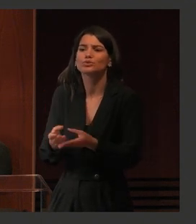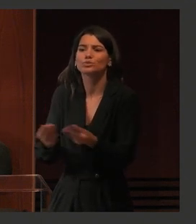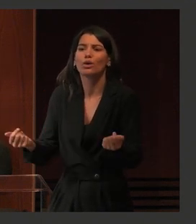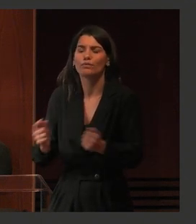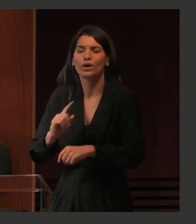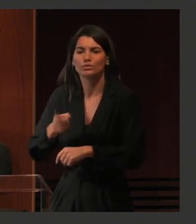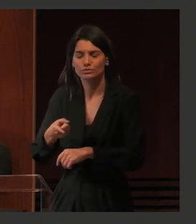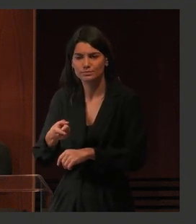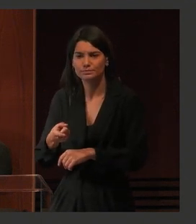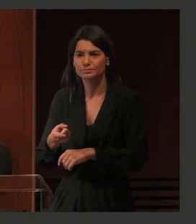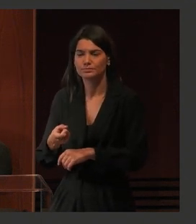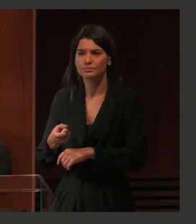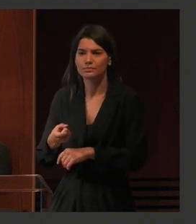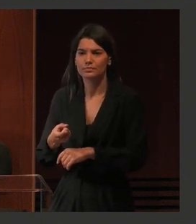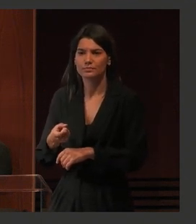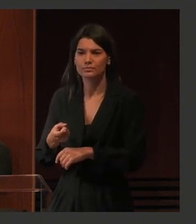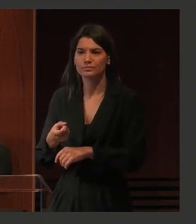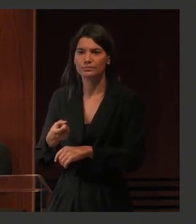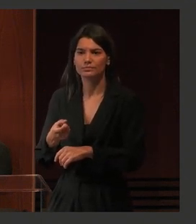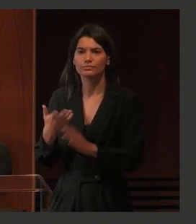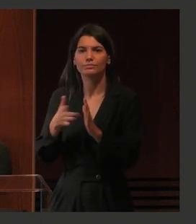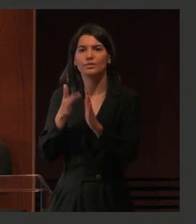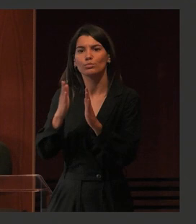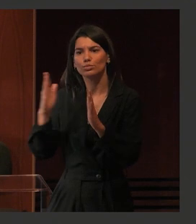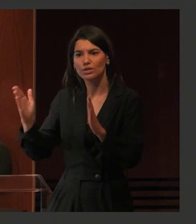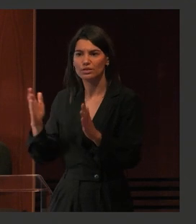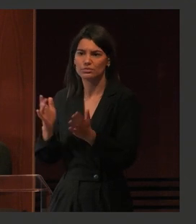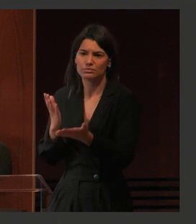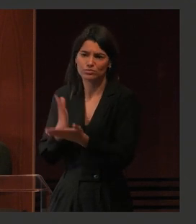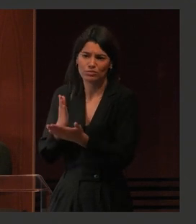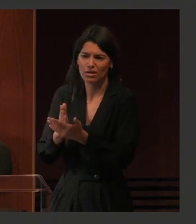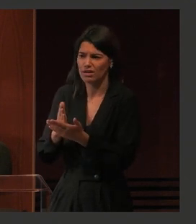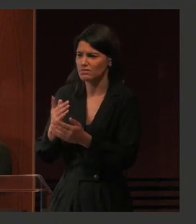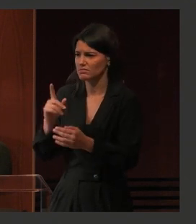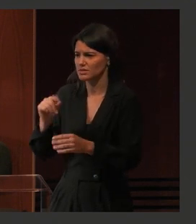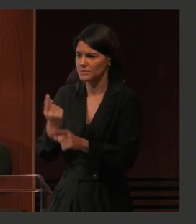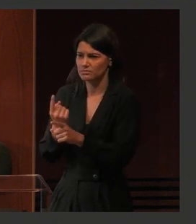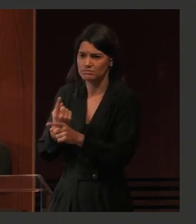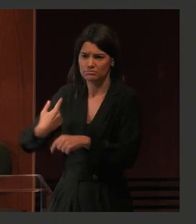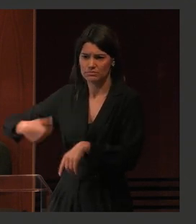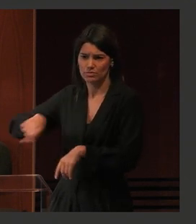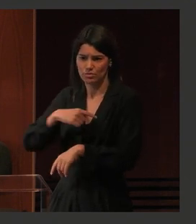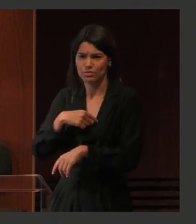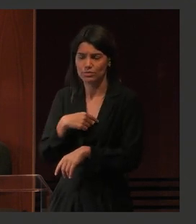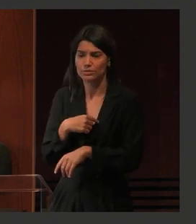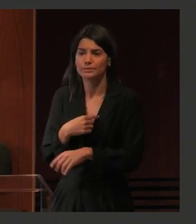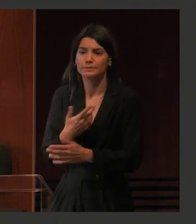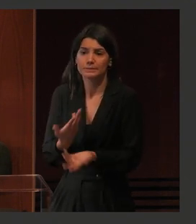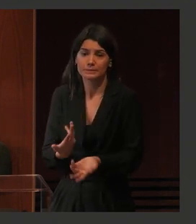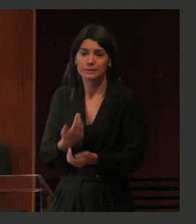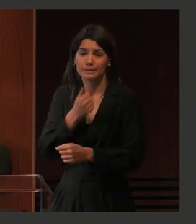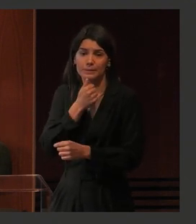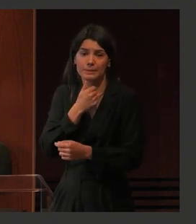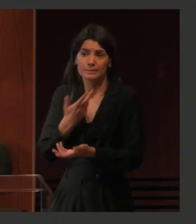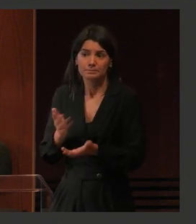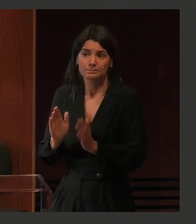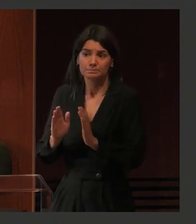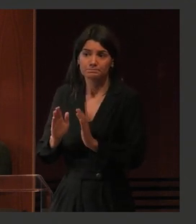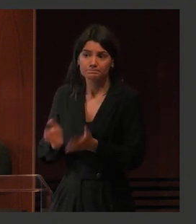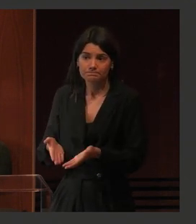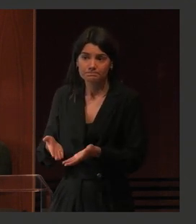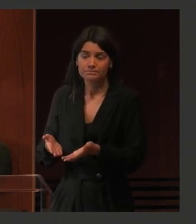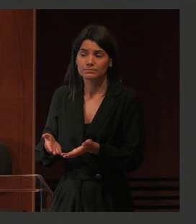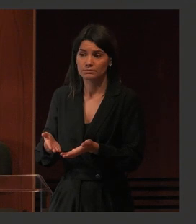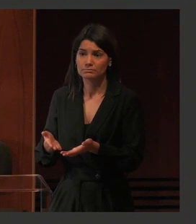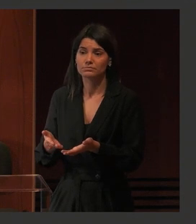by the school libraries, by anybody? We have to overcome the information overkill. We